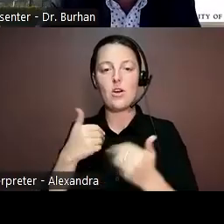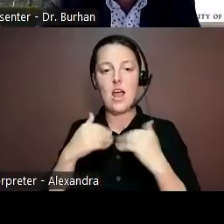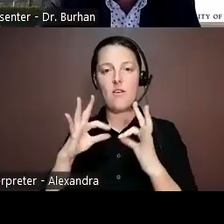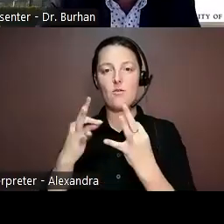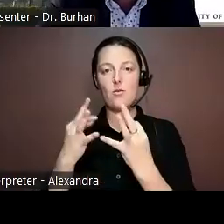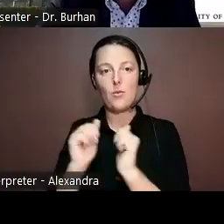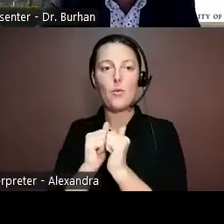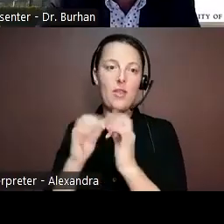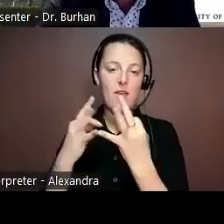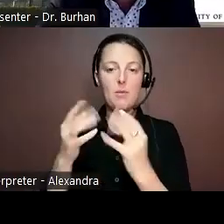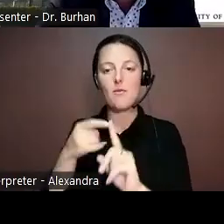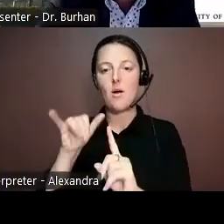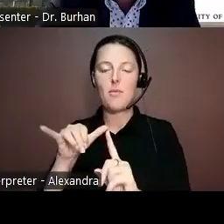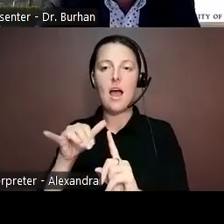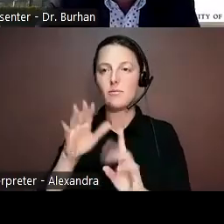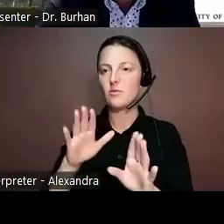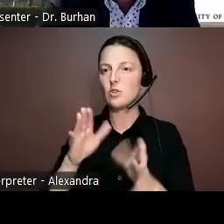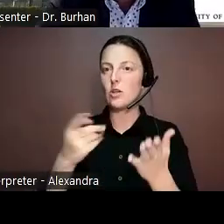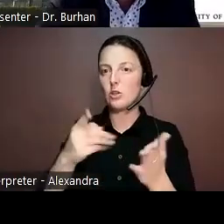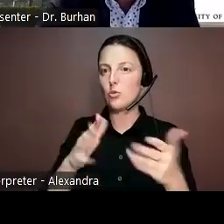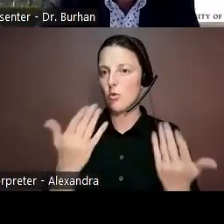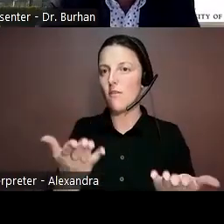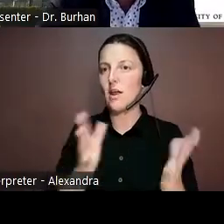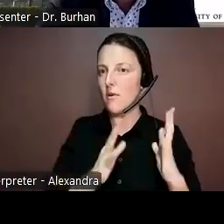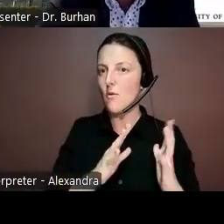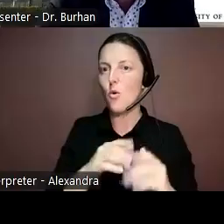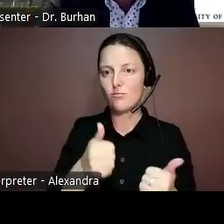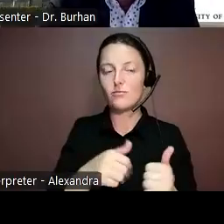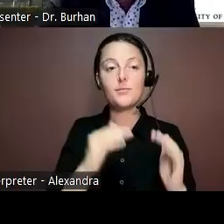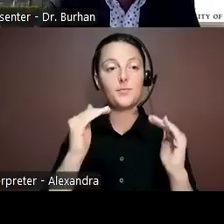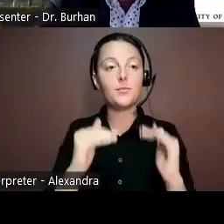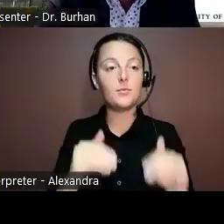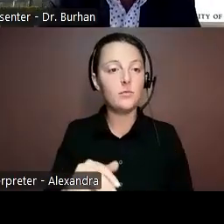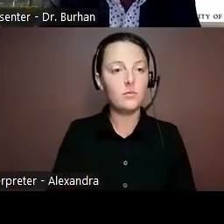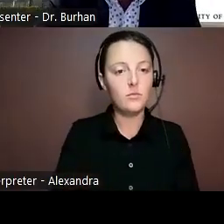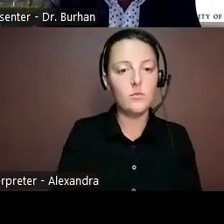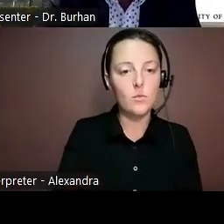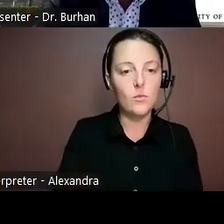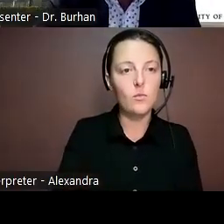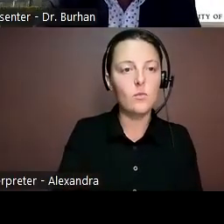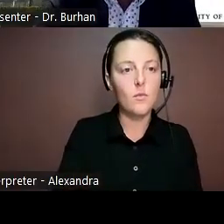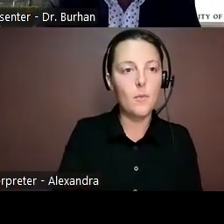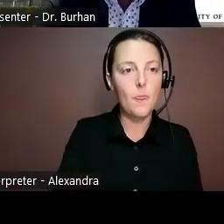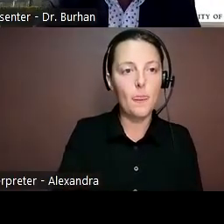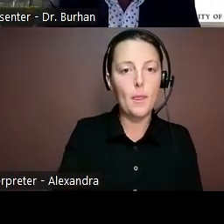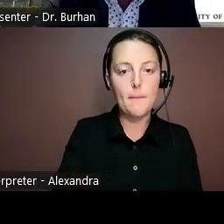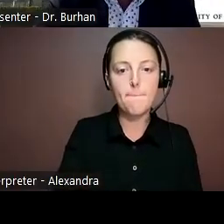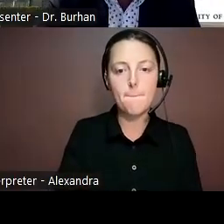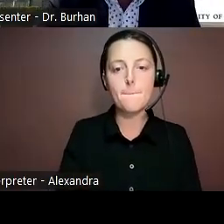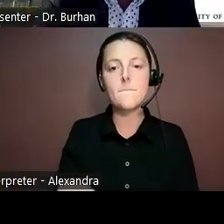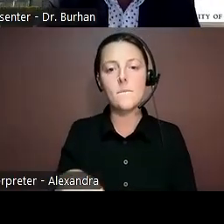any finding indicating that cognitive remediation treatment can be helpful to assess the triad? Very good question. I